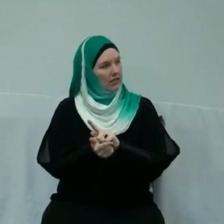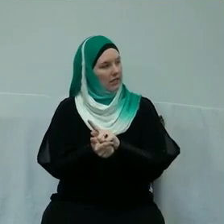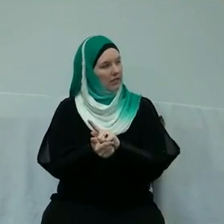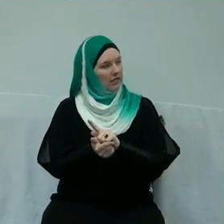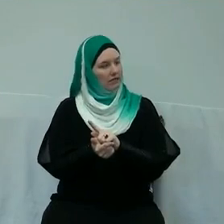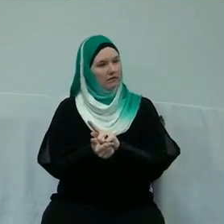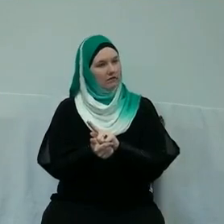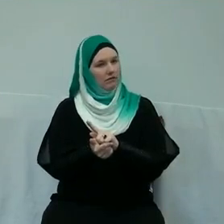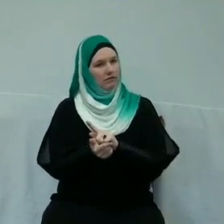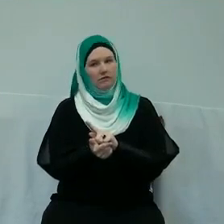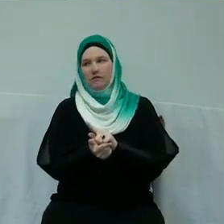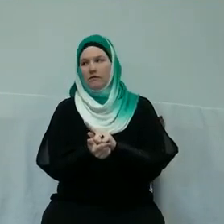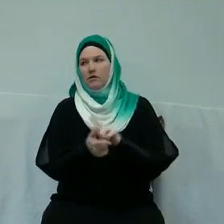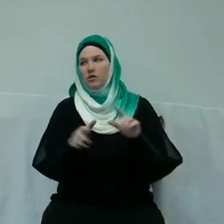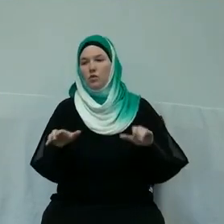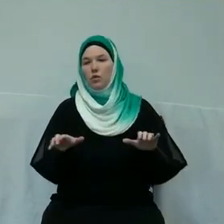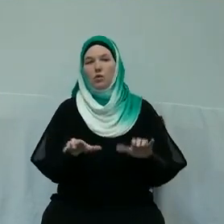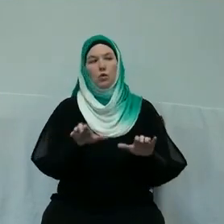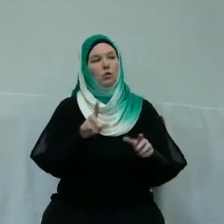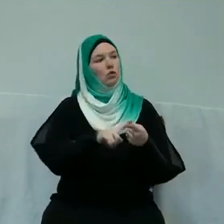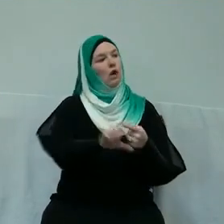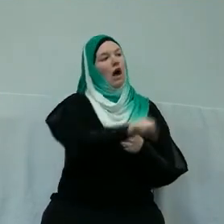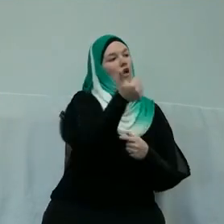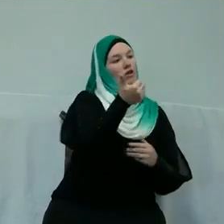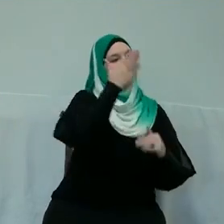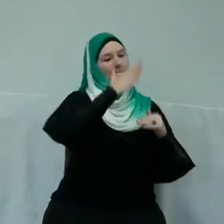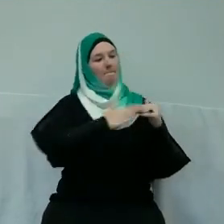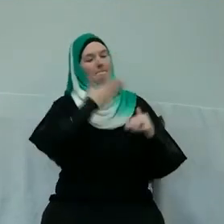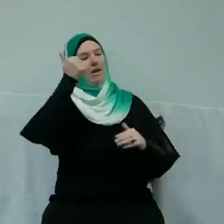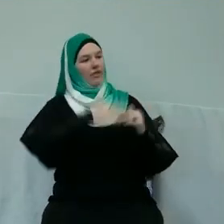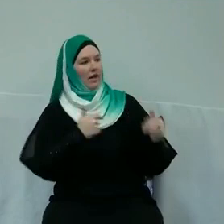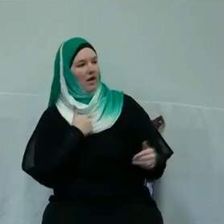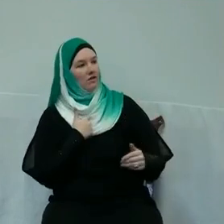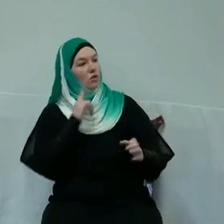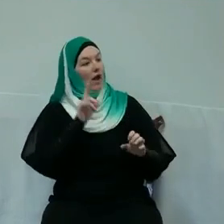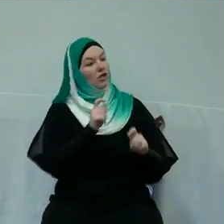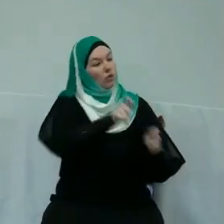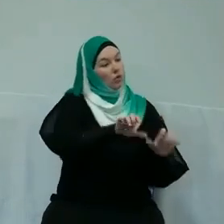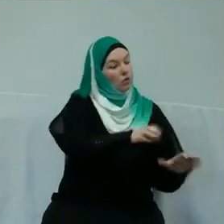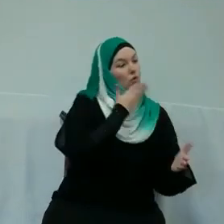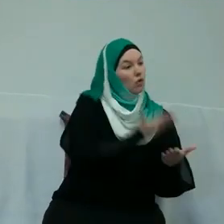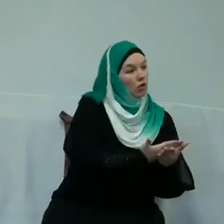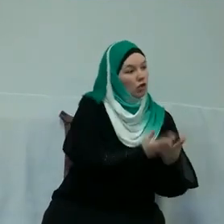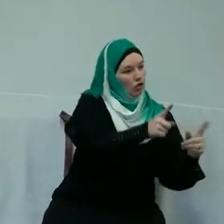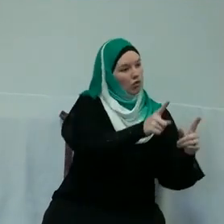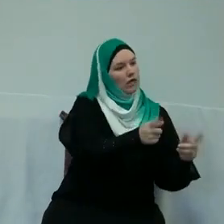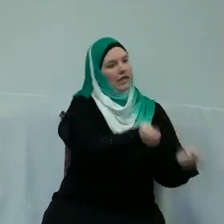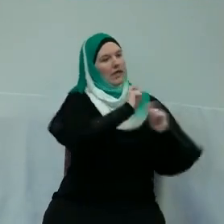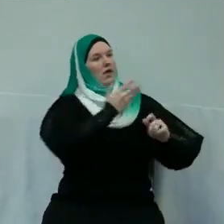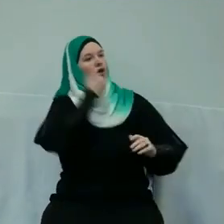excellence, is to do to others better than they do to you, and to do to